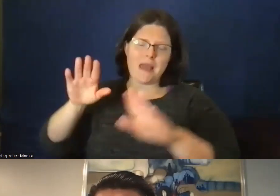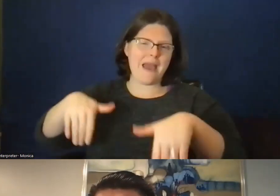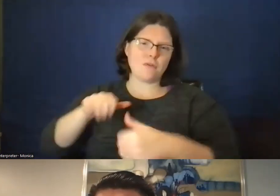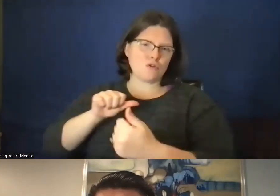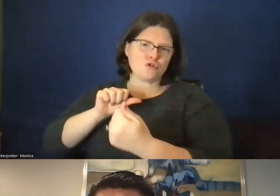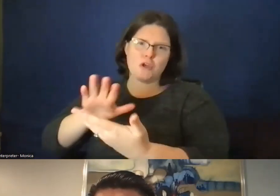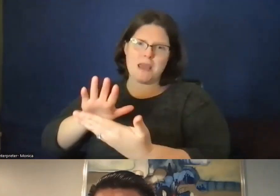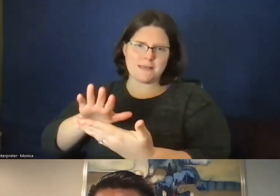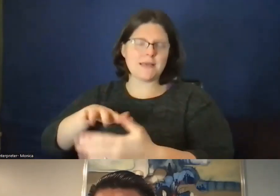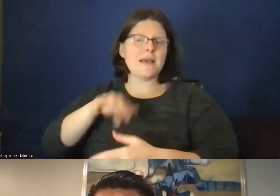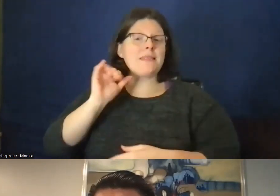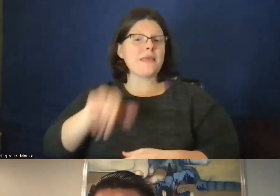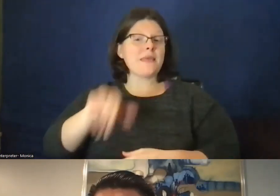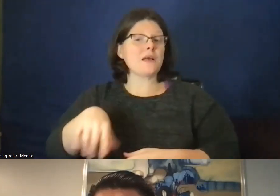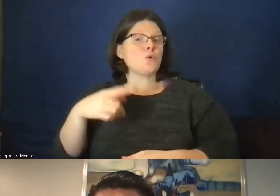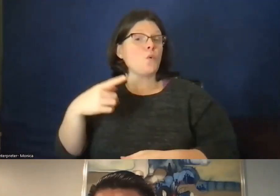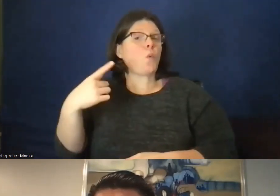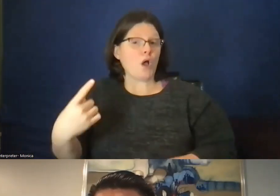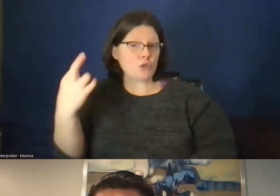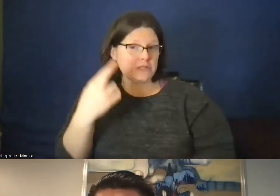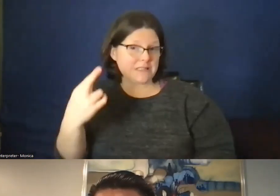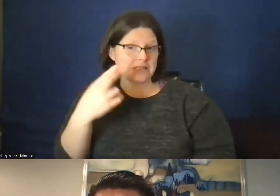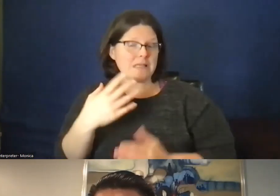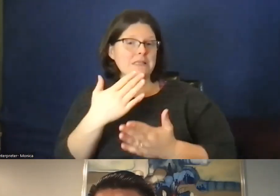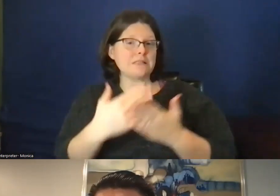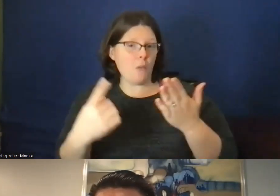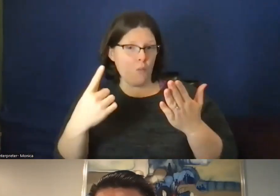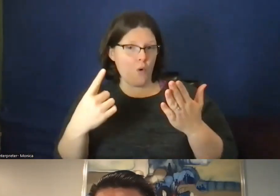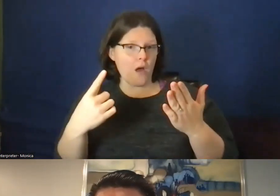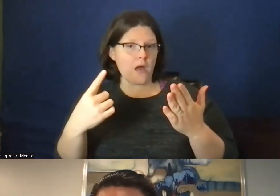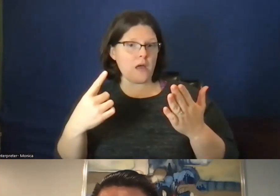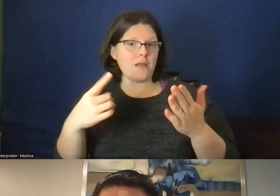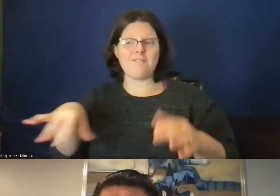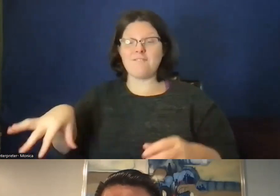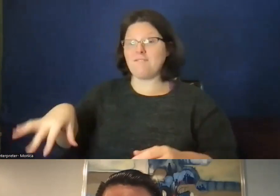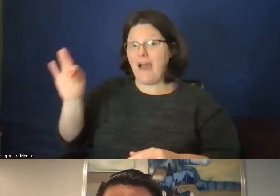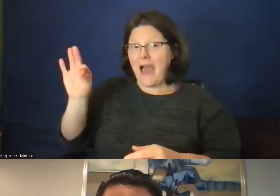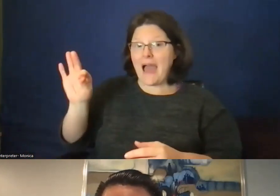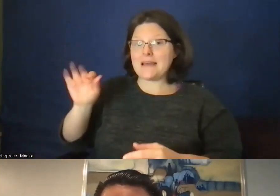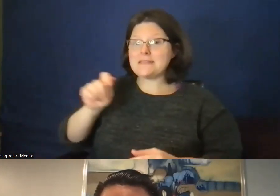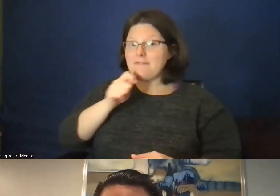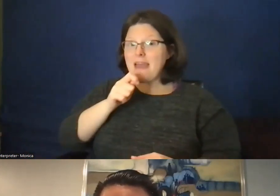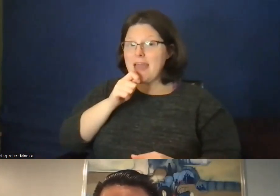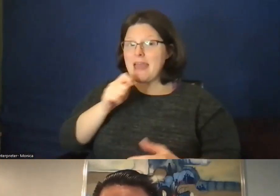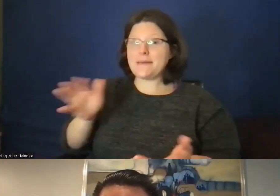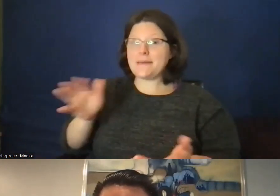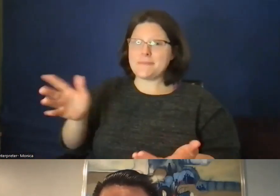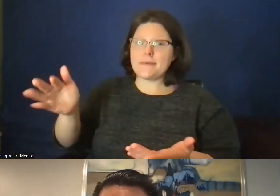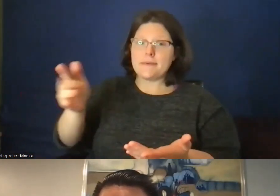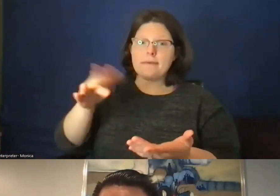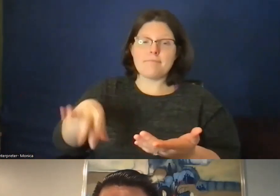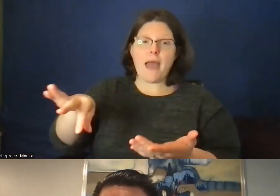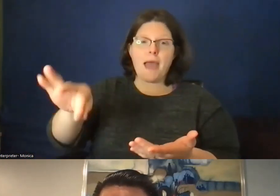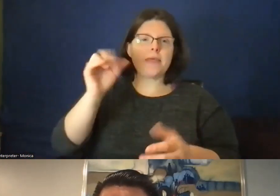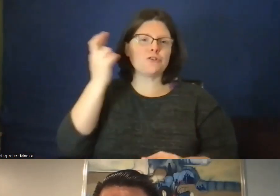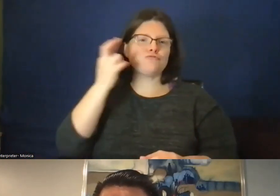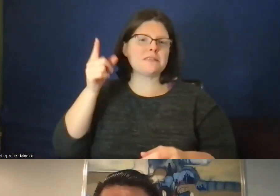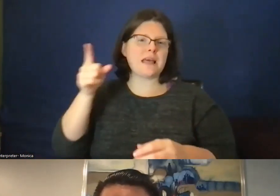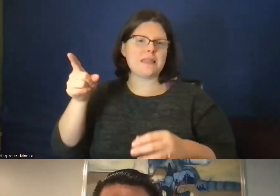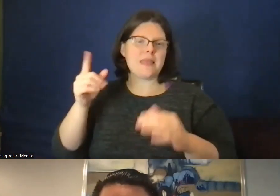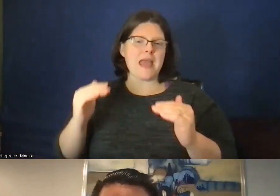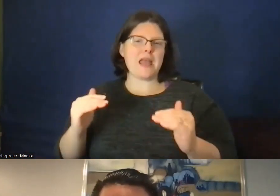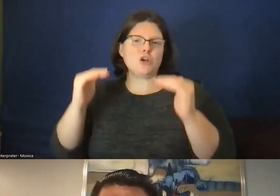And that's one of the reasons someone else buying the vapes and bringing them into the high school is one of the reasons why they increase the age of sale